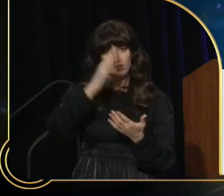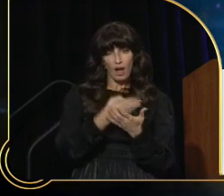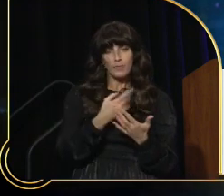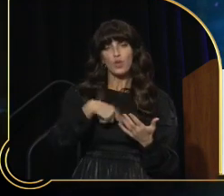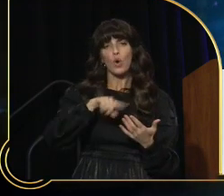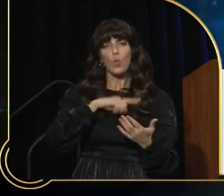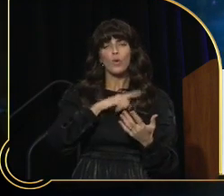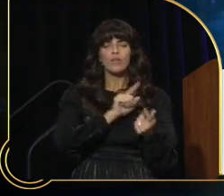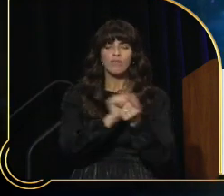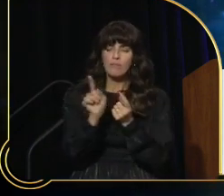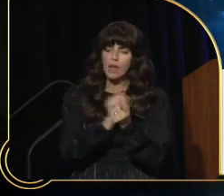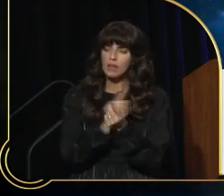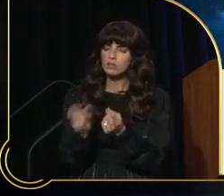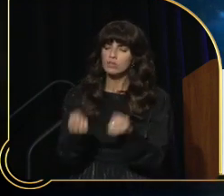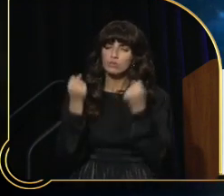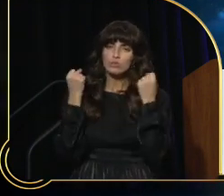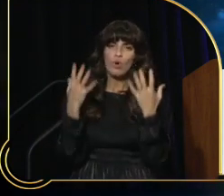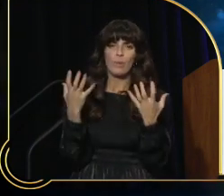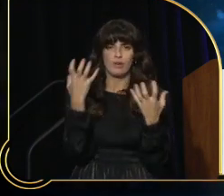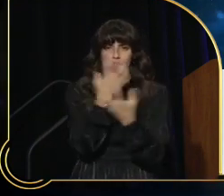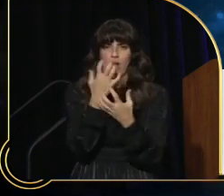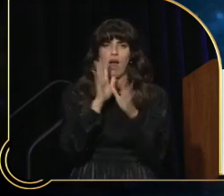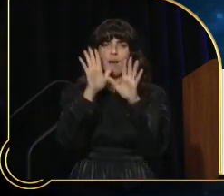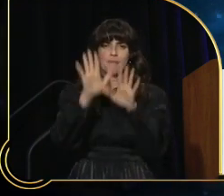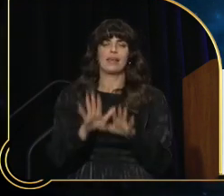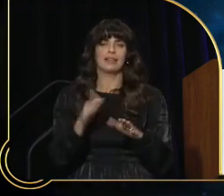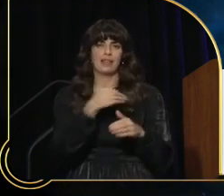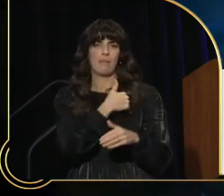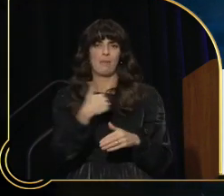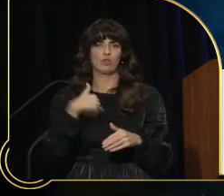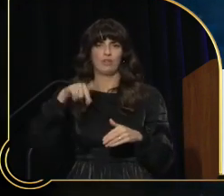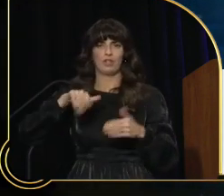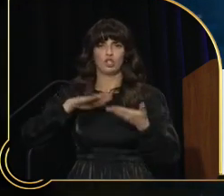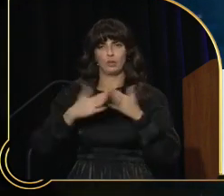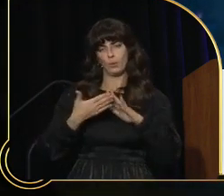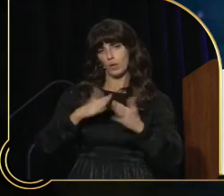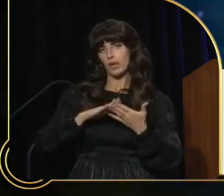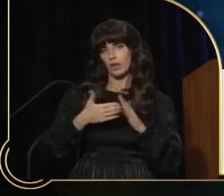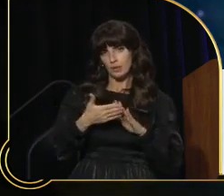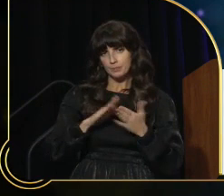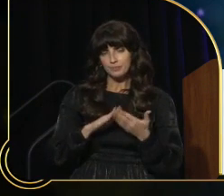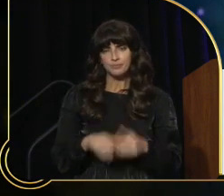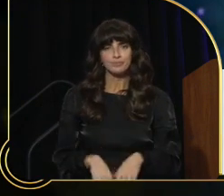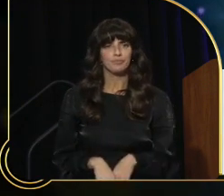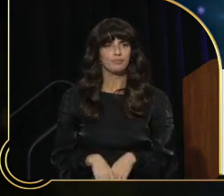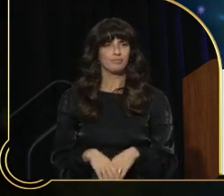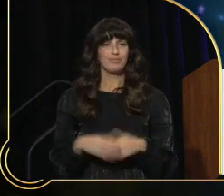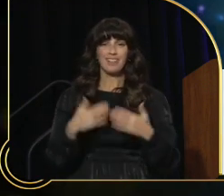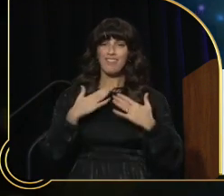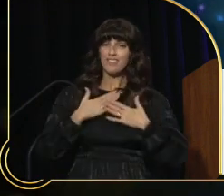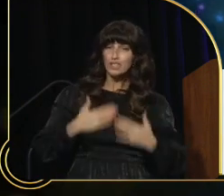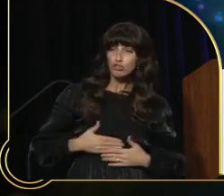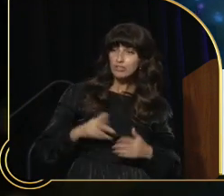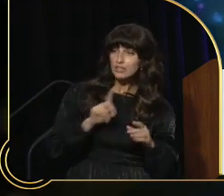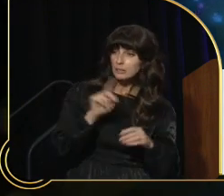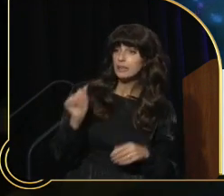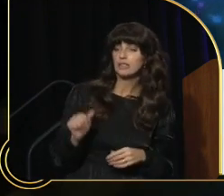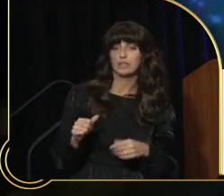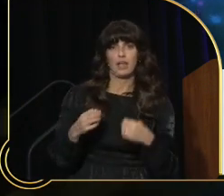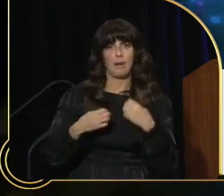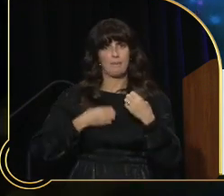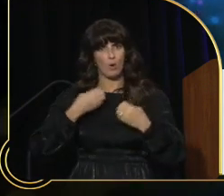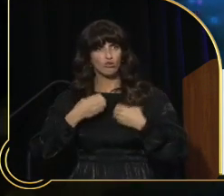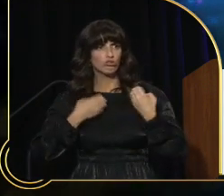met so many incredible members of this community, of the disability community, physical disabilities,